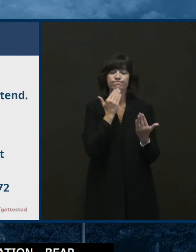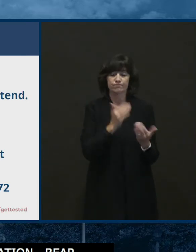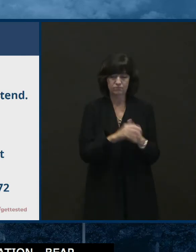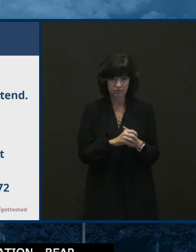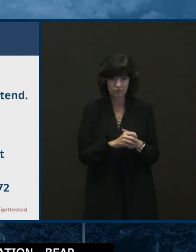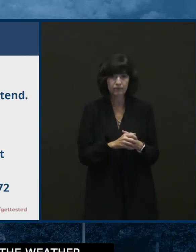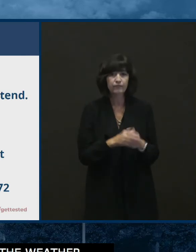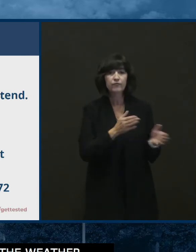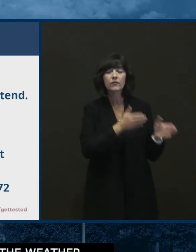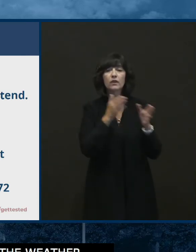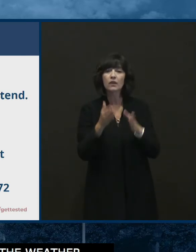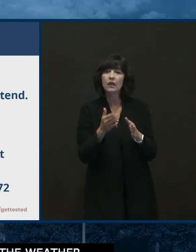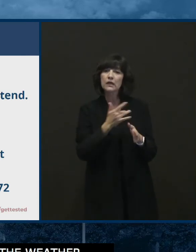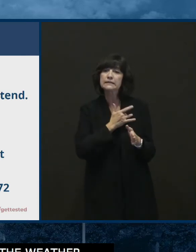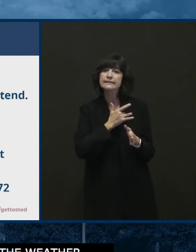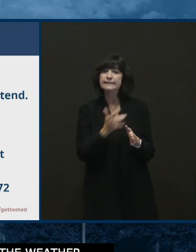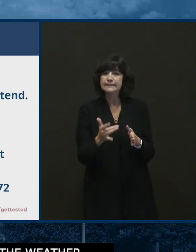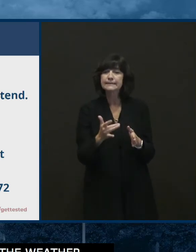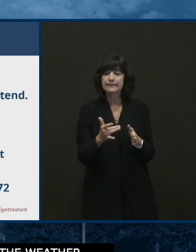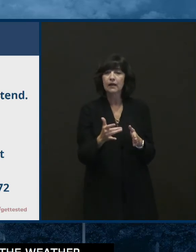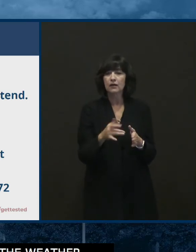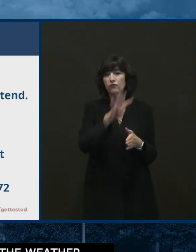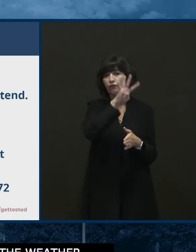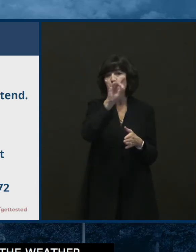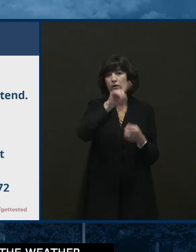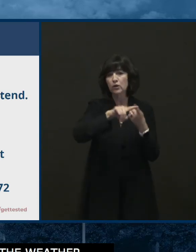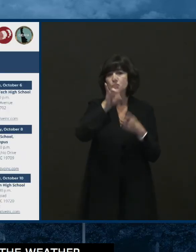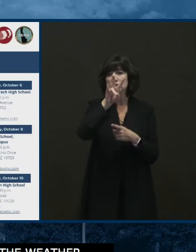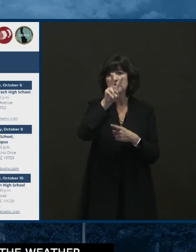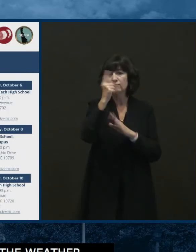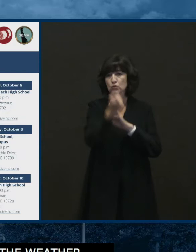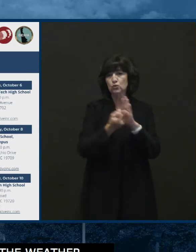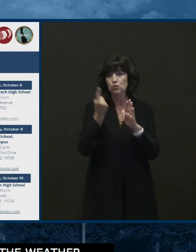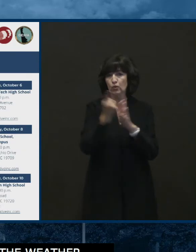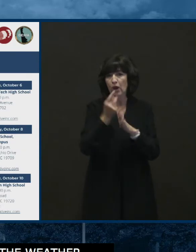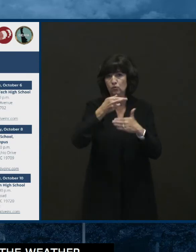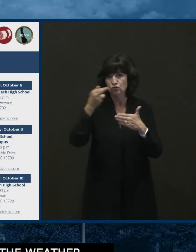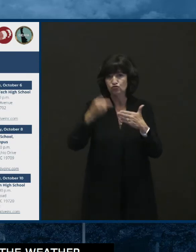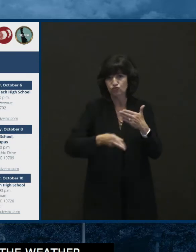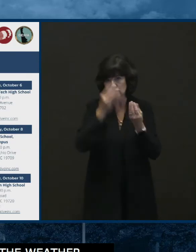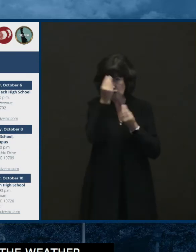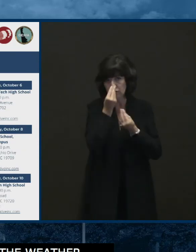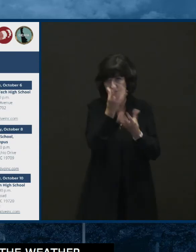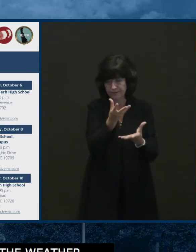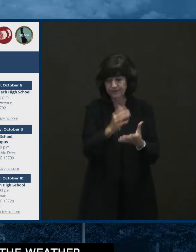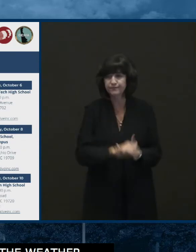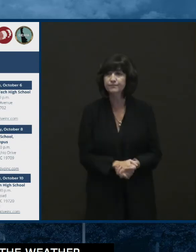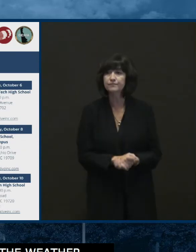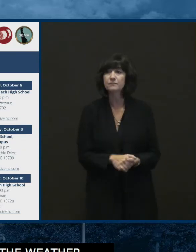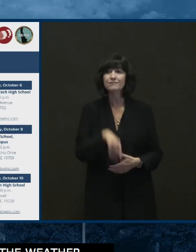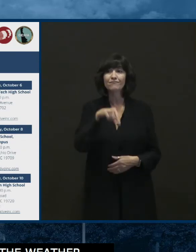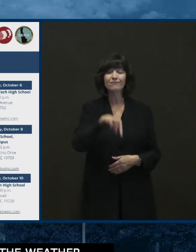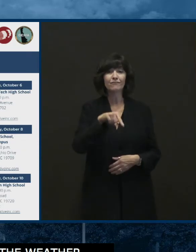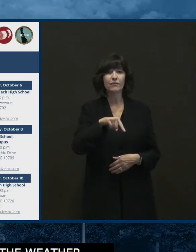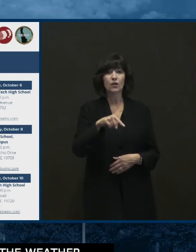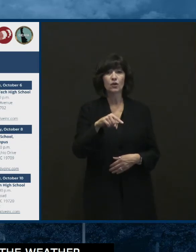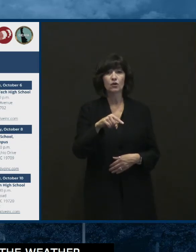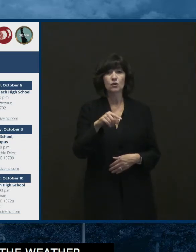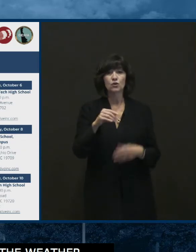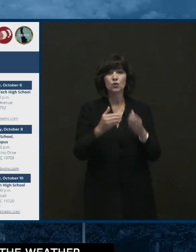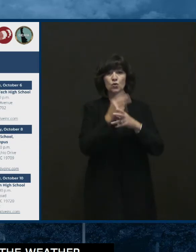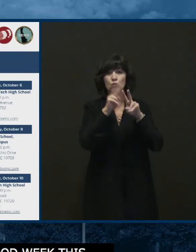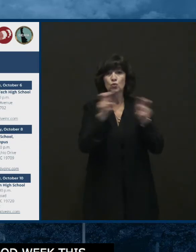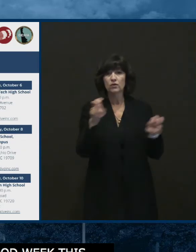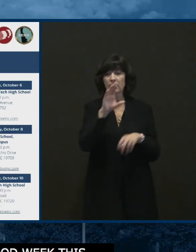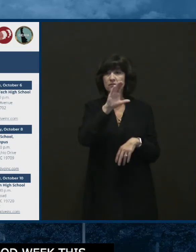to 72 hours delivered back to us. First, I'll start with Newcastle County. There are 12 events this week, kicked it off